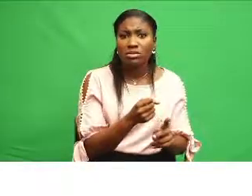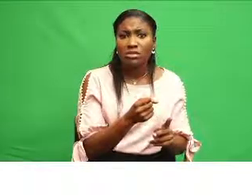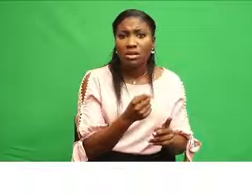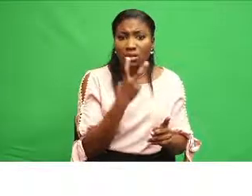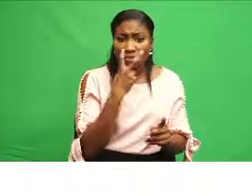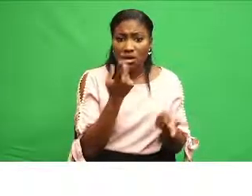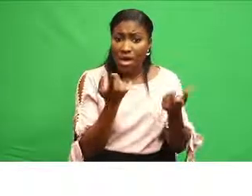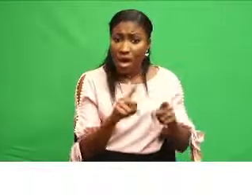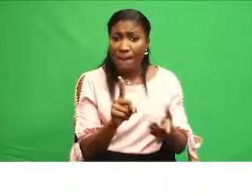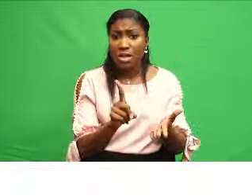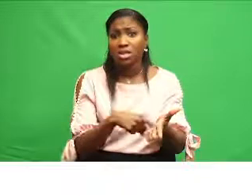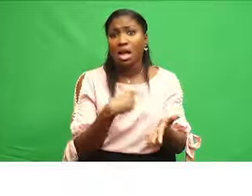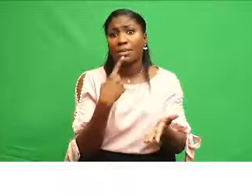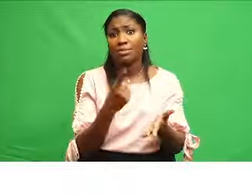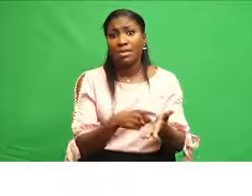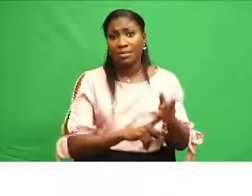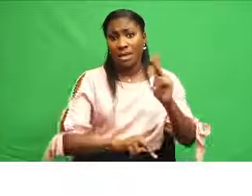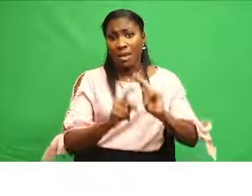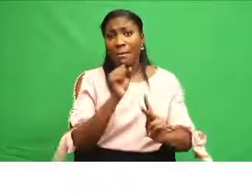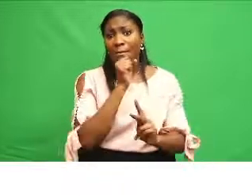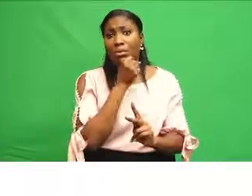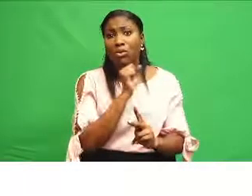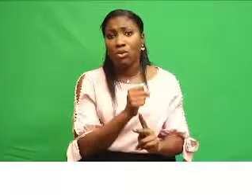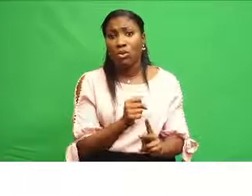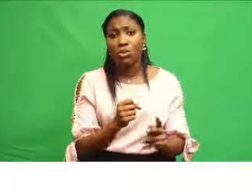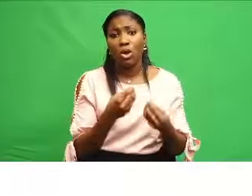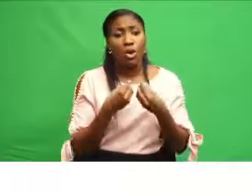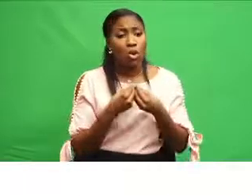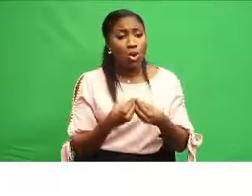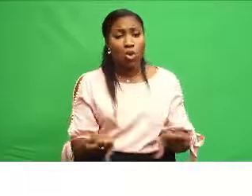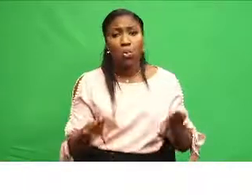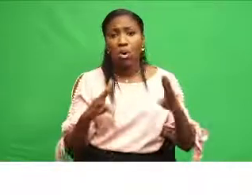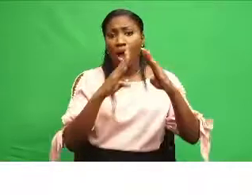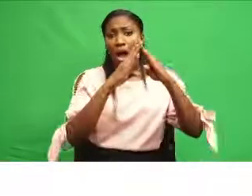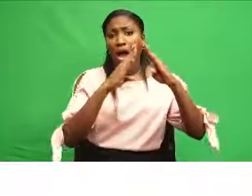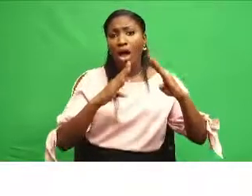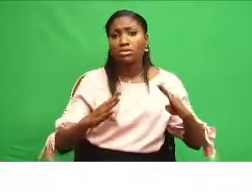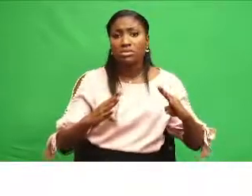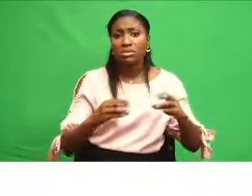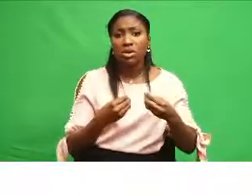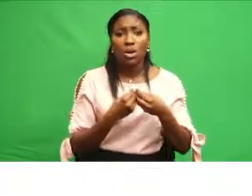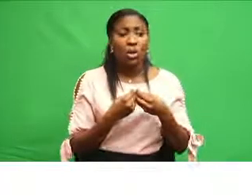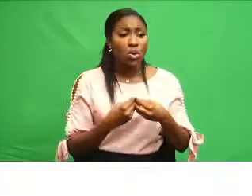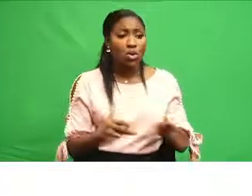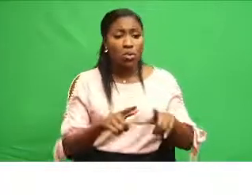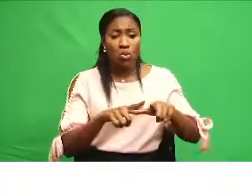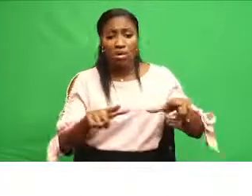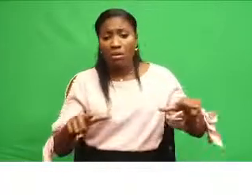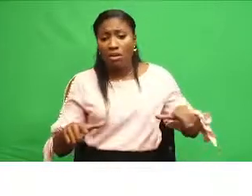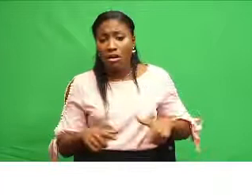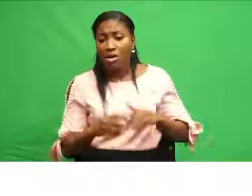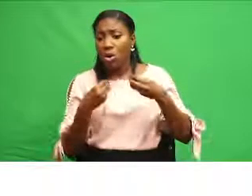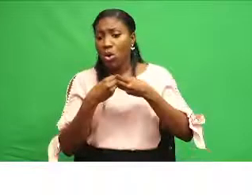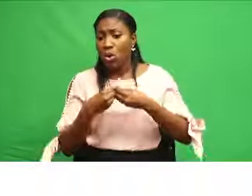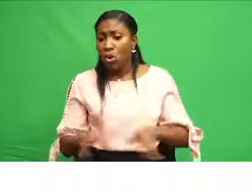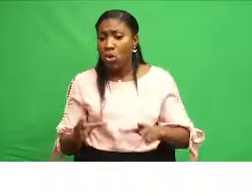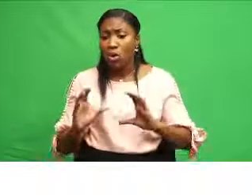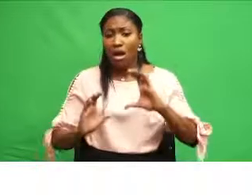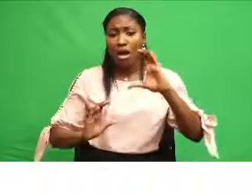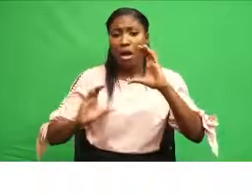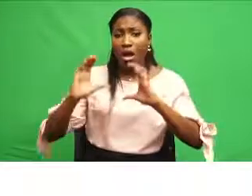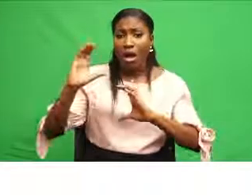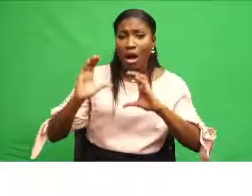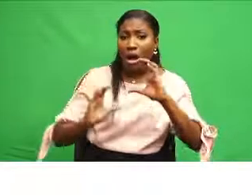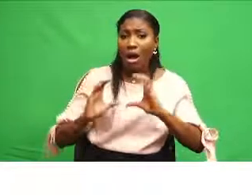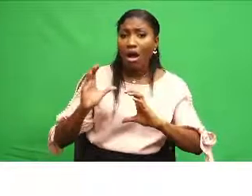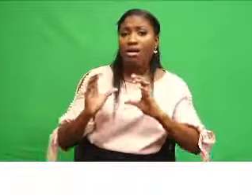elders do lose their residence and end up in maybe the hospital or so and are abandoned. They may lose their car, as I mentioned with